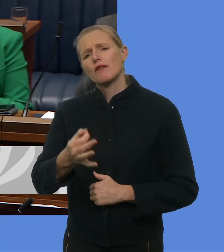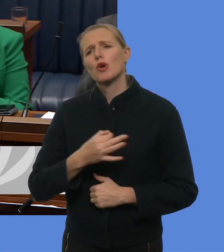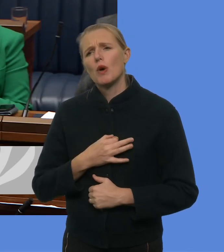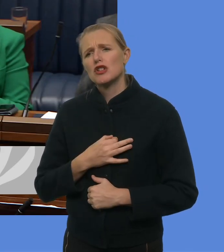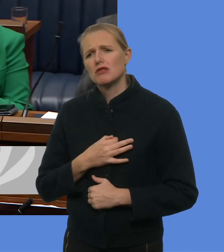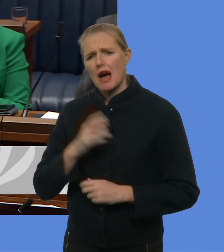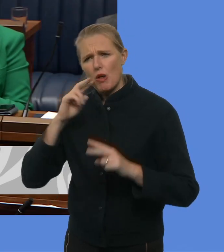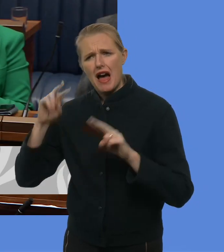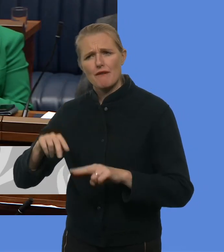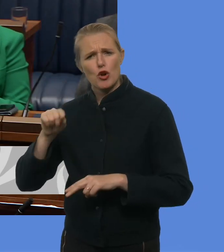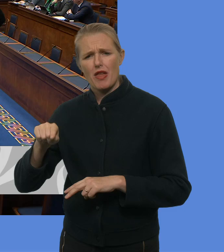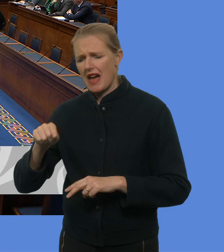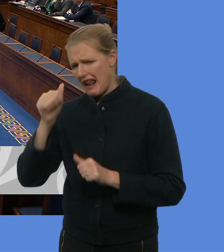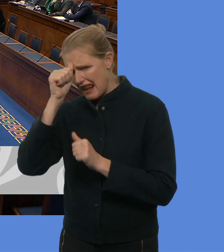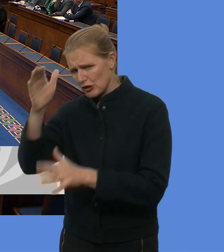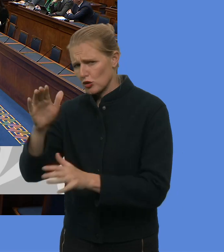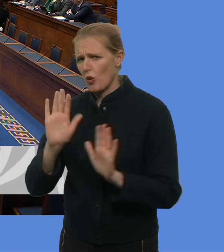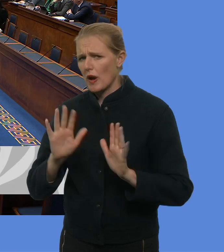look at that report when it reports back.